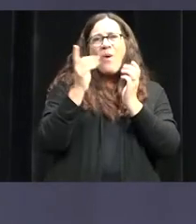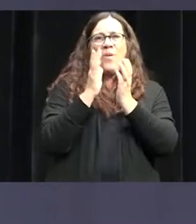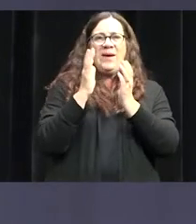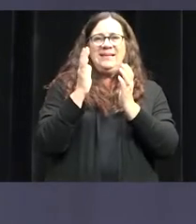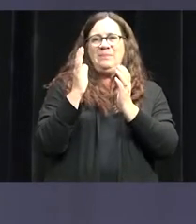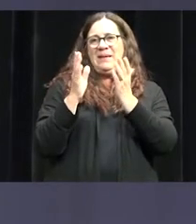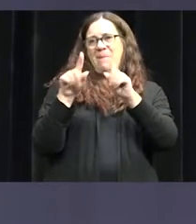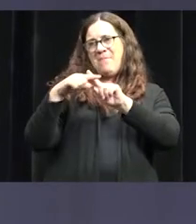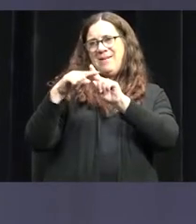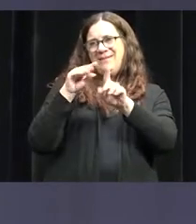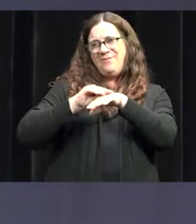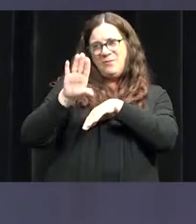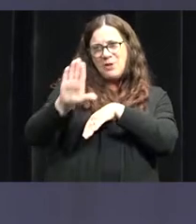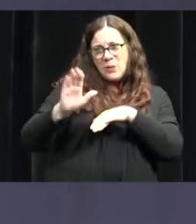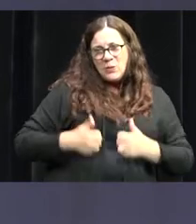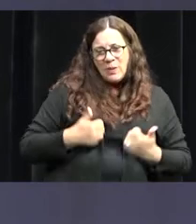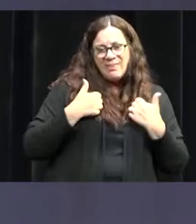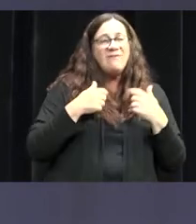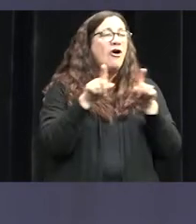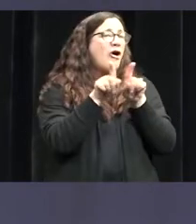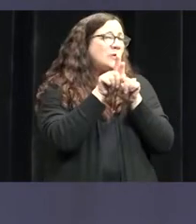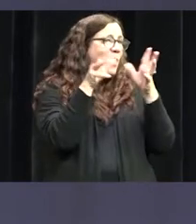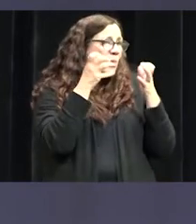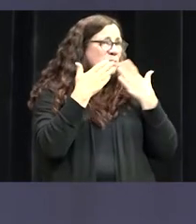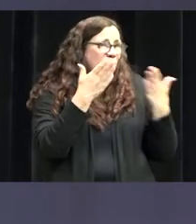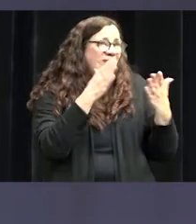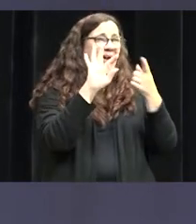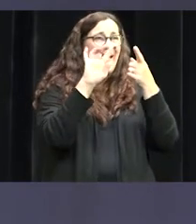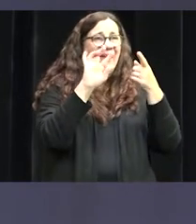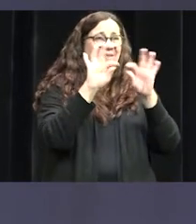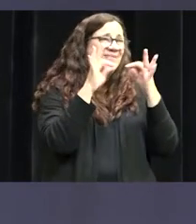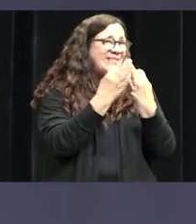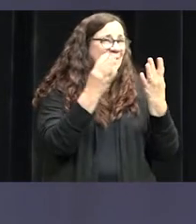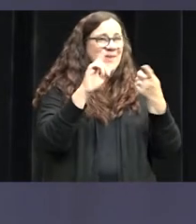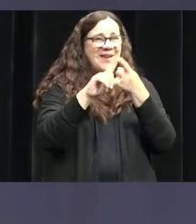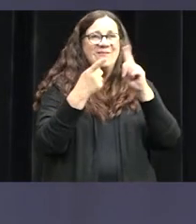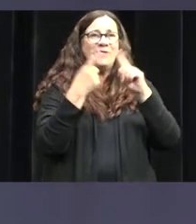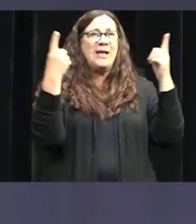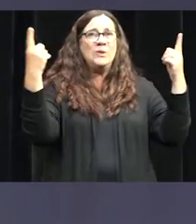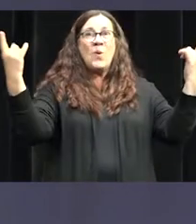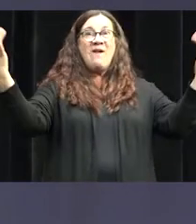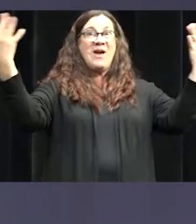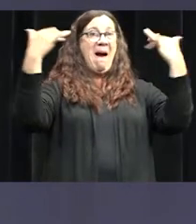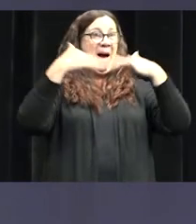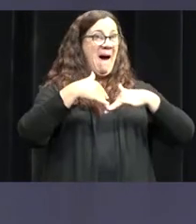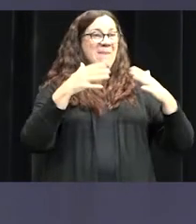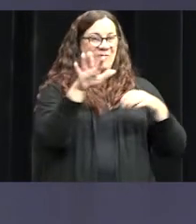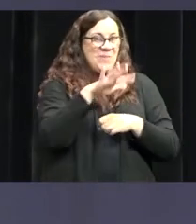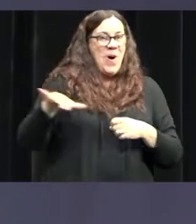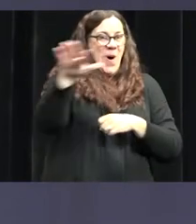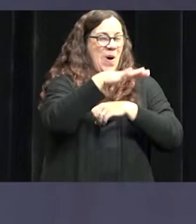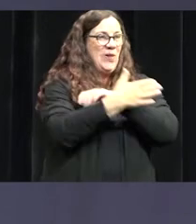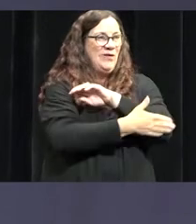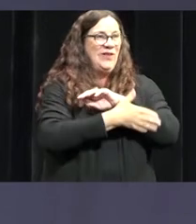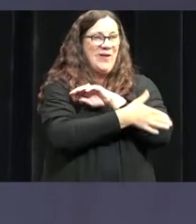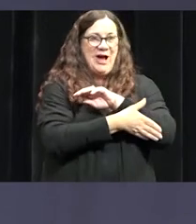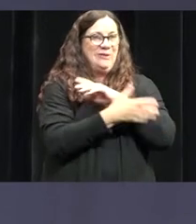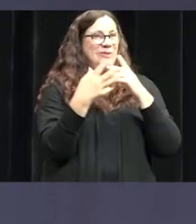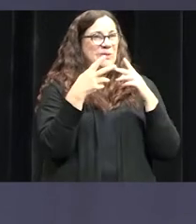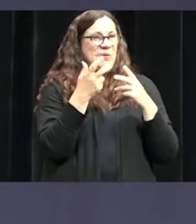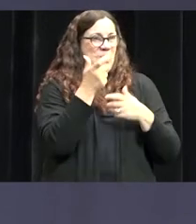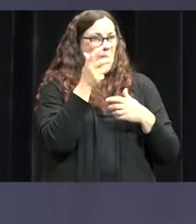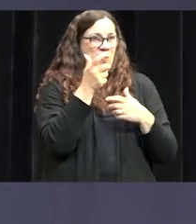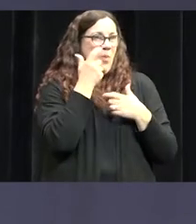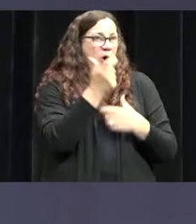family and friends who have come in from all over the country to watch this commencement with me when they could have stayed at home in their pajamas but wanted to